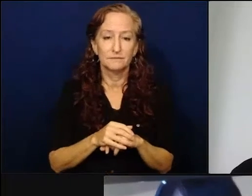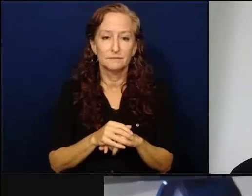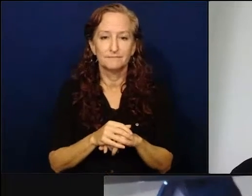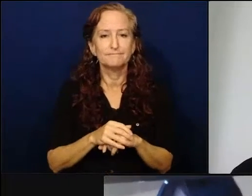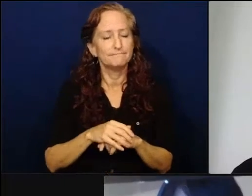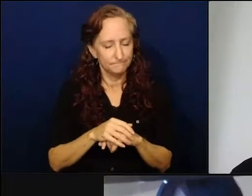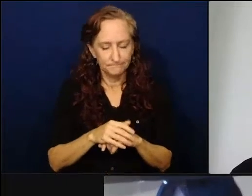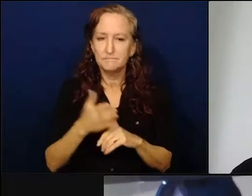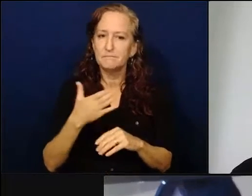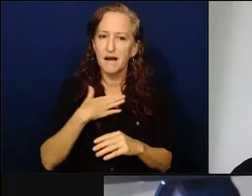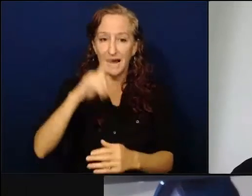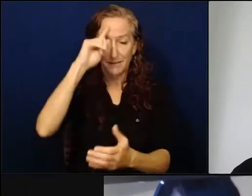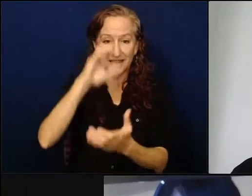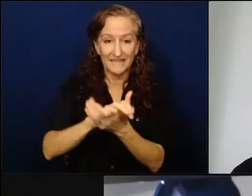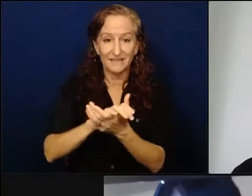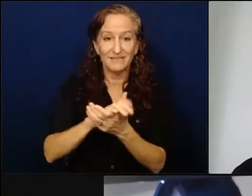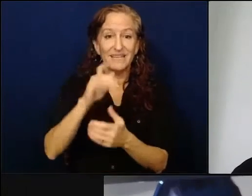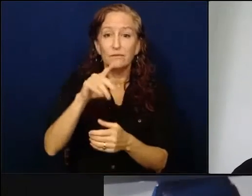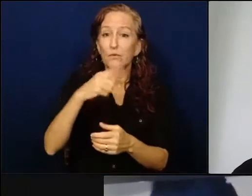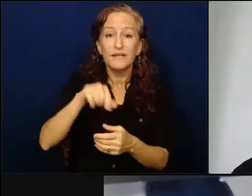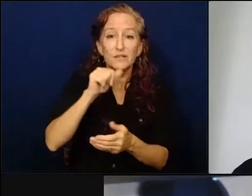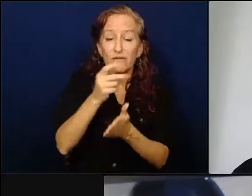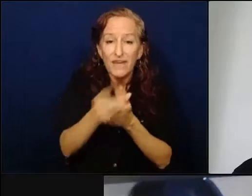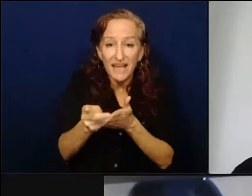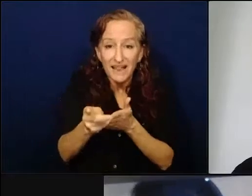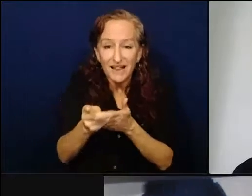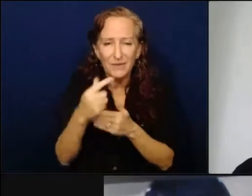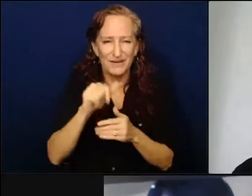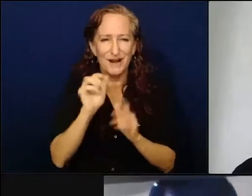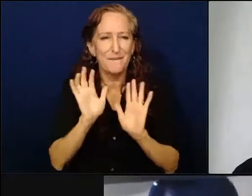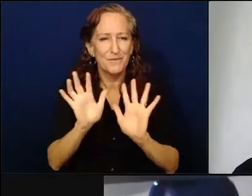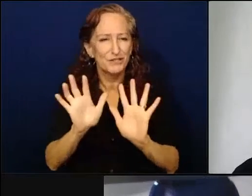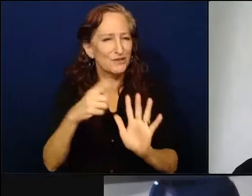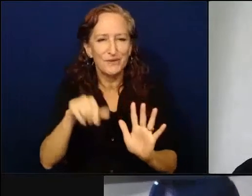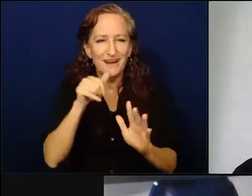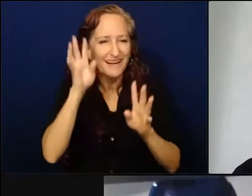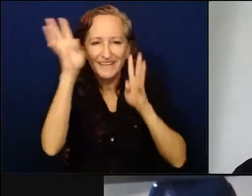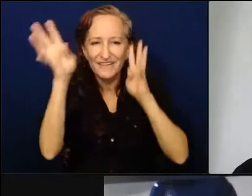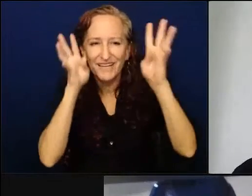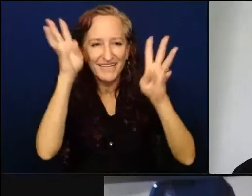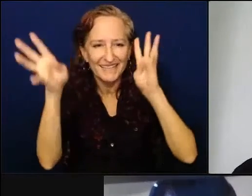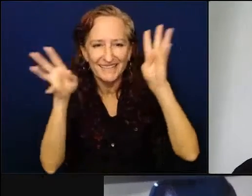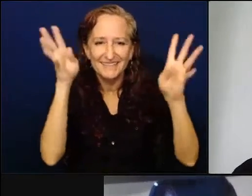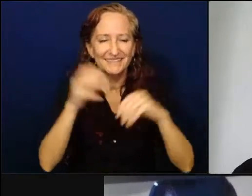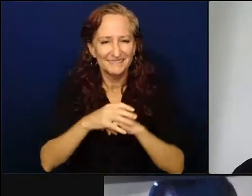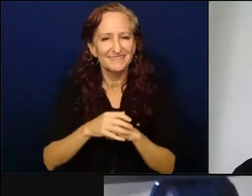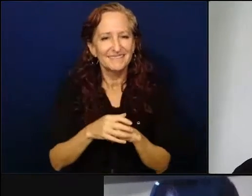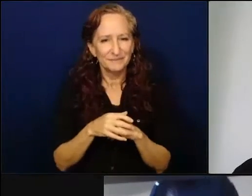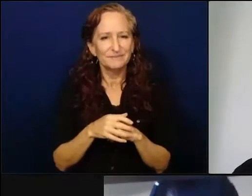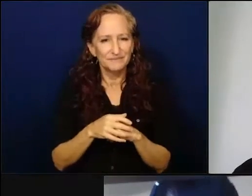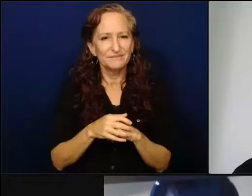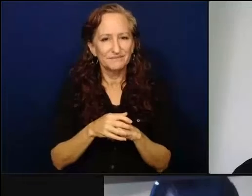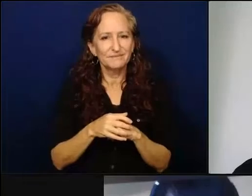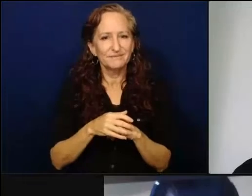we're not failing, then we're not pushing hard on innovation. Mm-hmm. And so it's really about